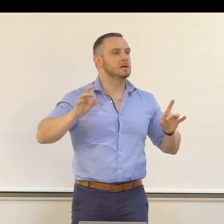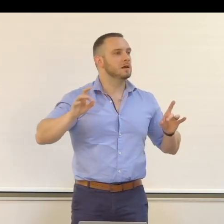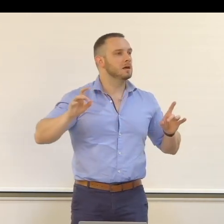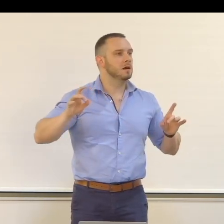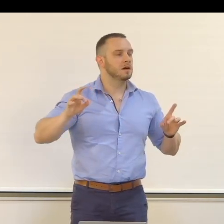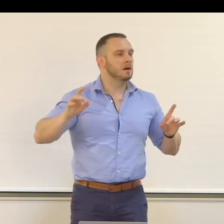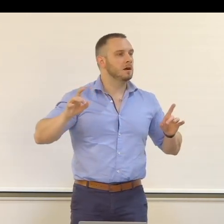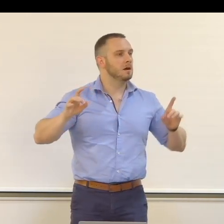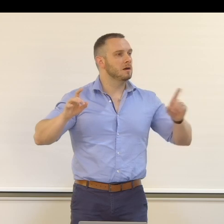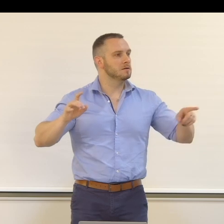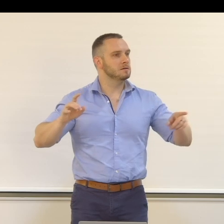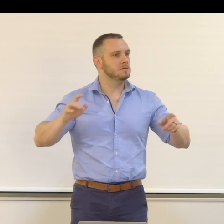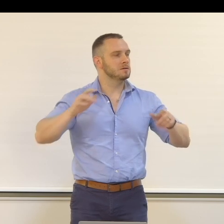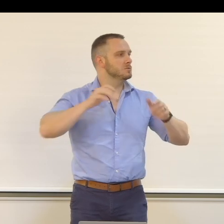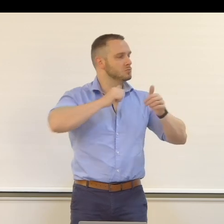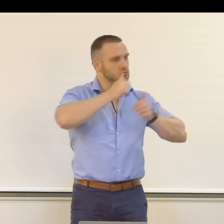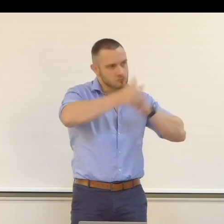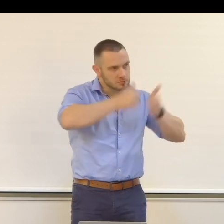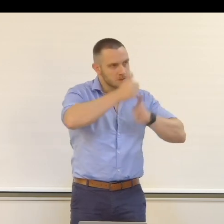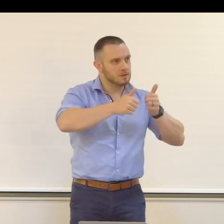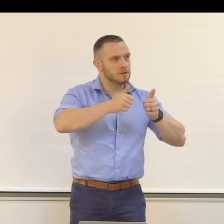Okay, congratulations, very